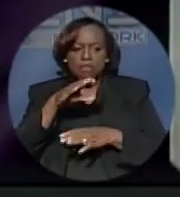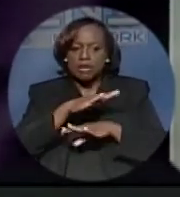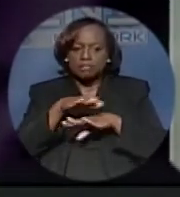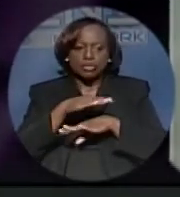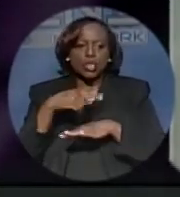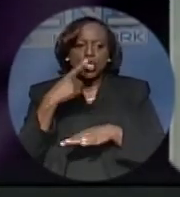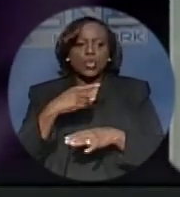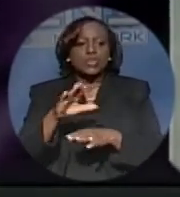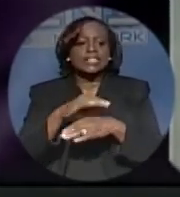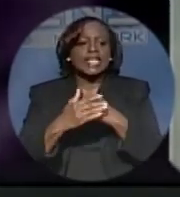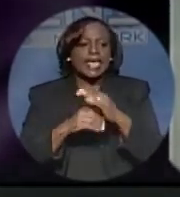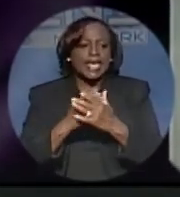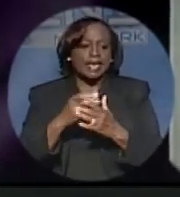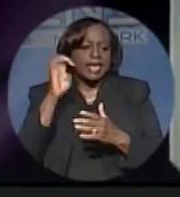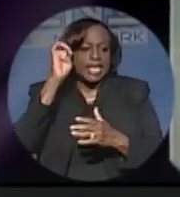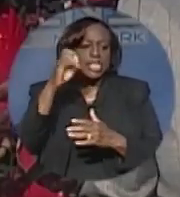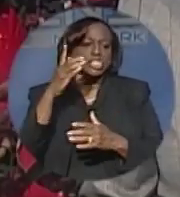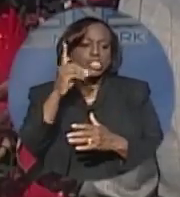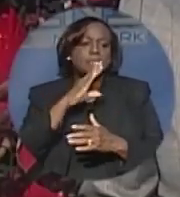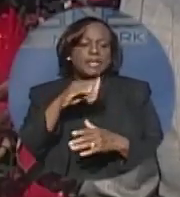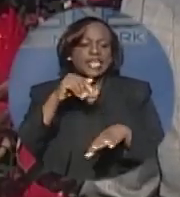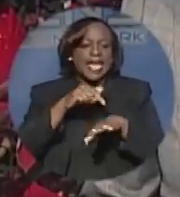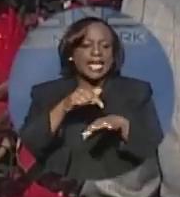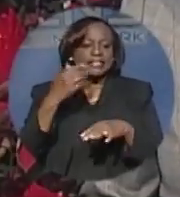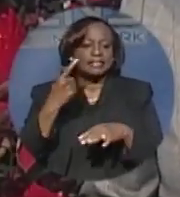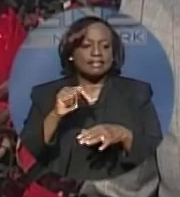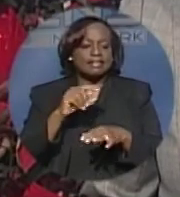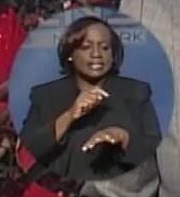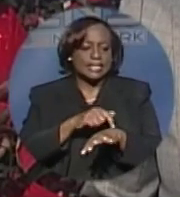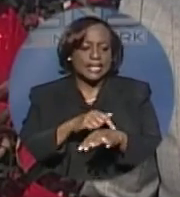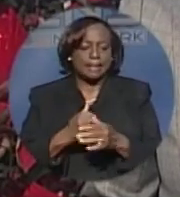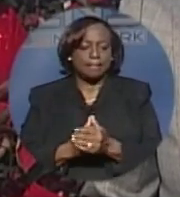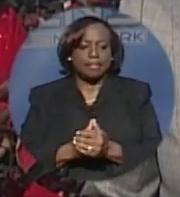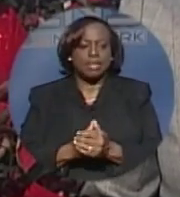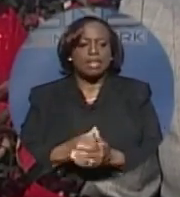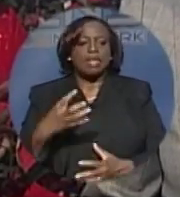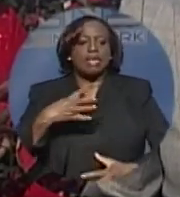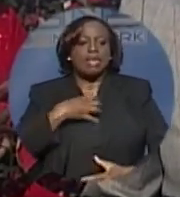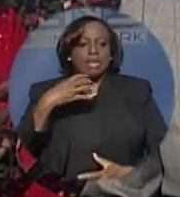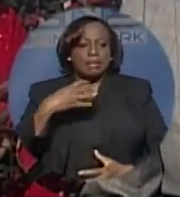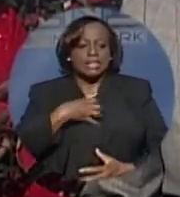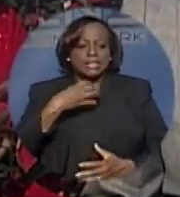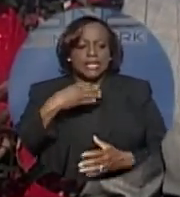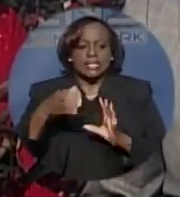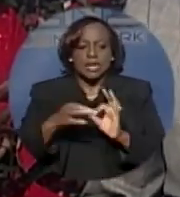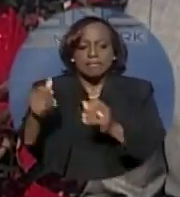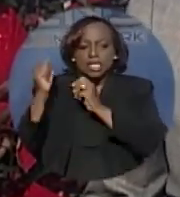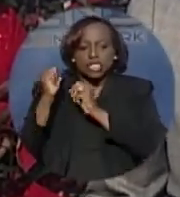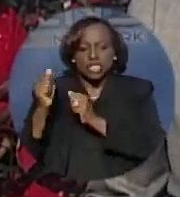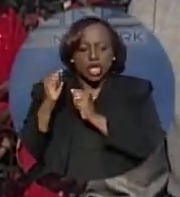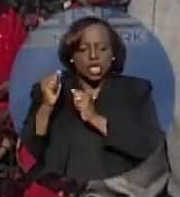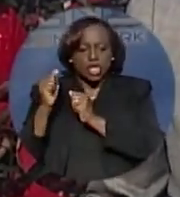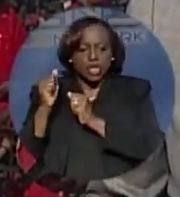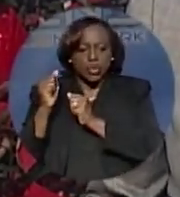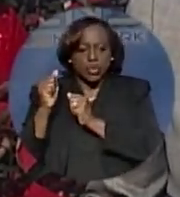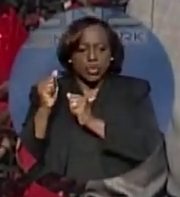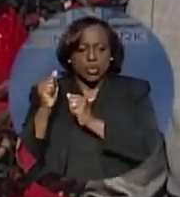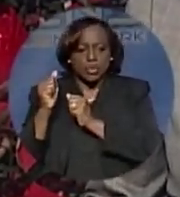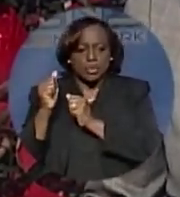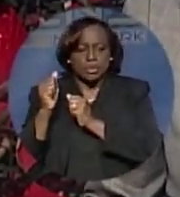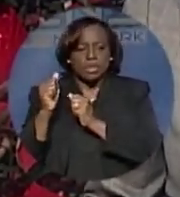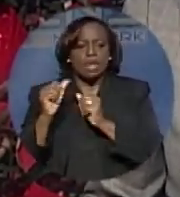have been in at the time. Well, in addition to the protest within the Junkanoo community following the results of the Boxing Day